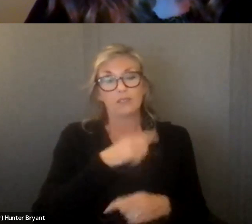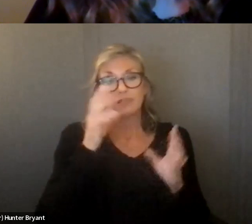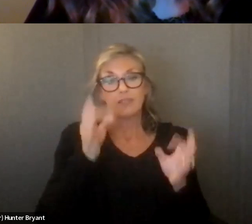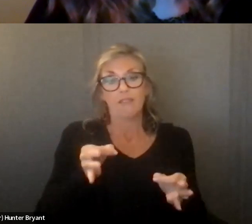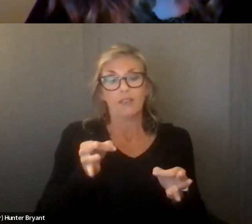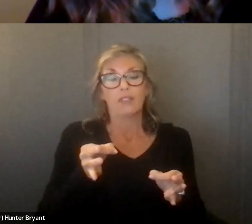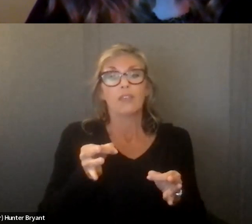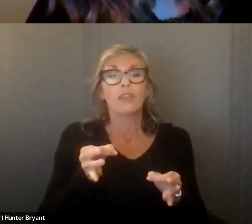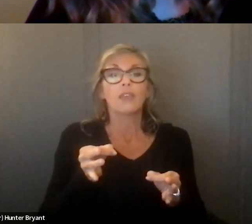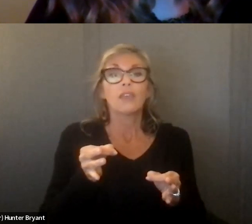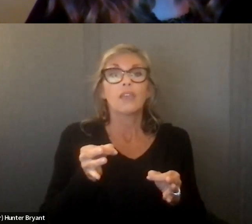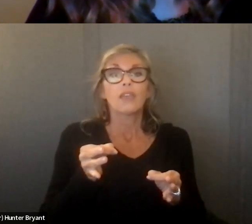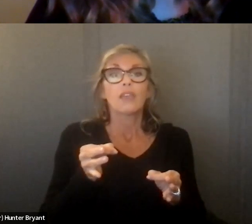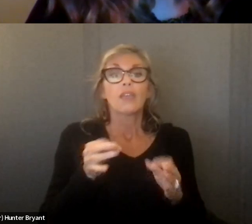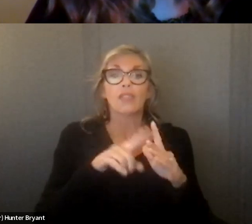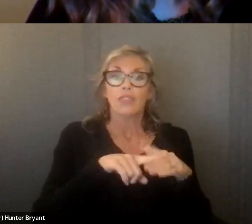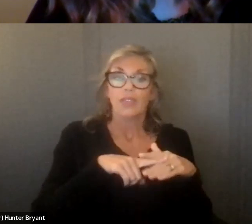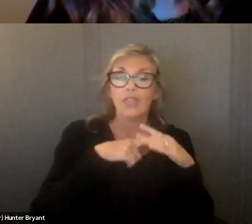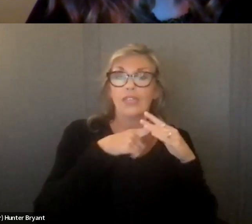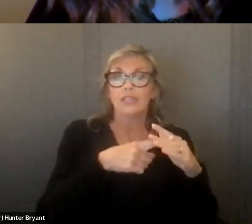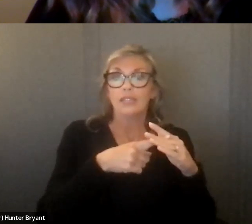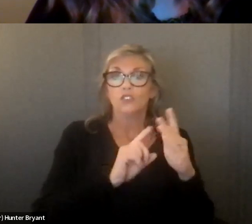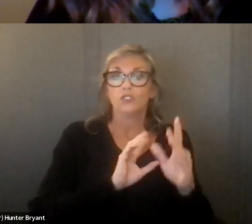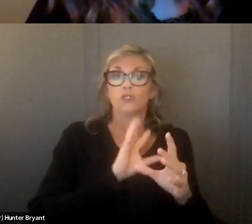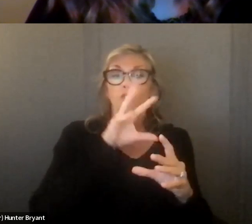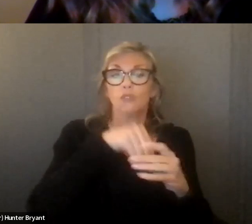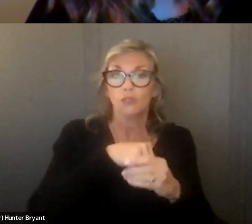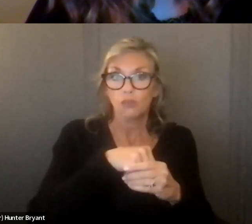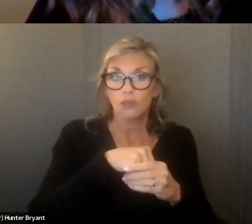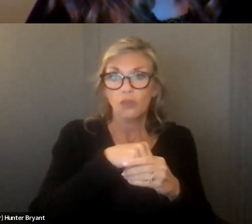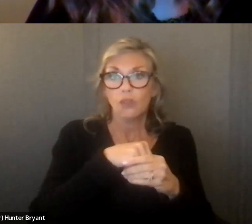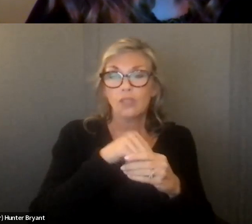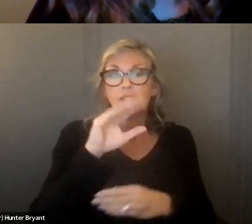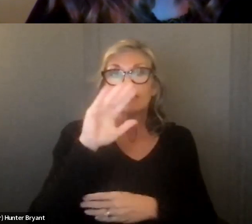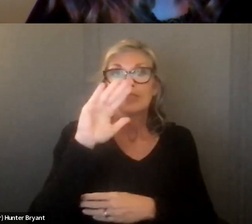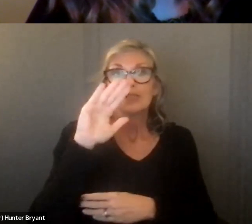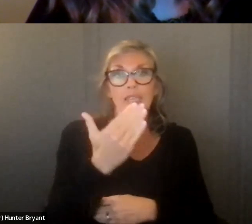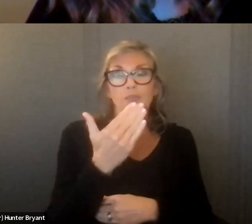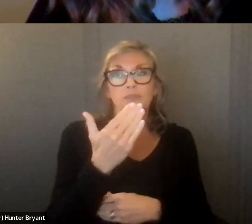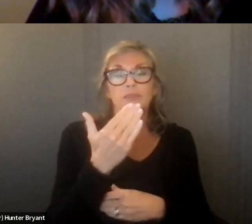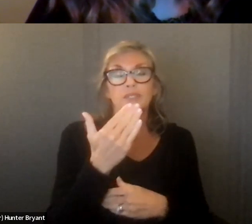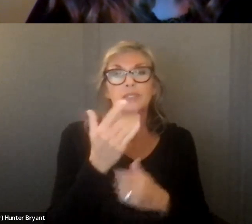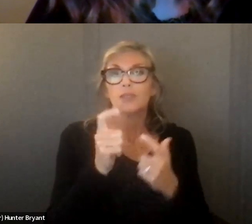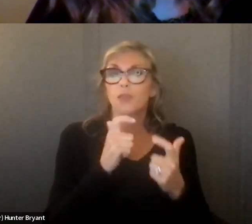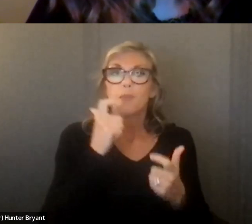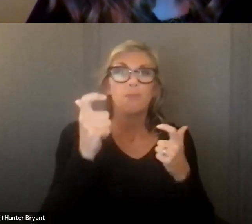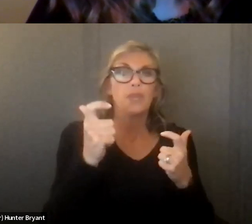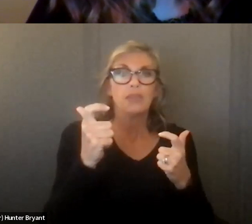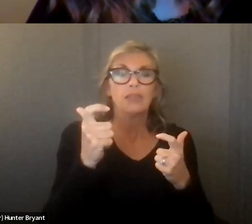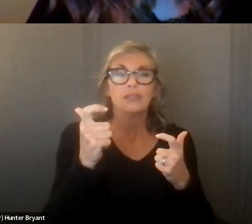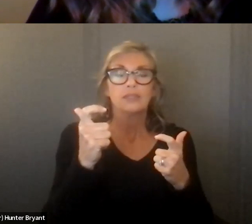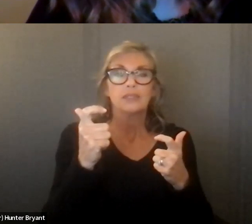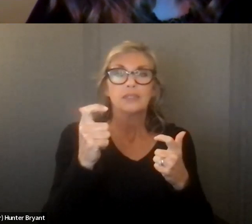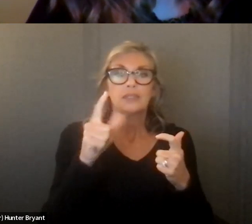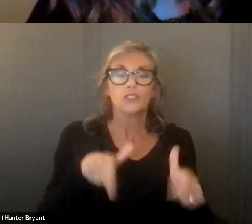the initial engagement piece seems to be the biggest hurdle. And actually, you